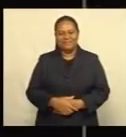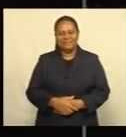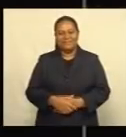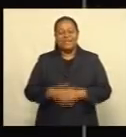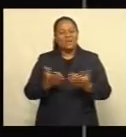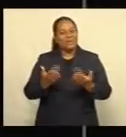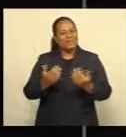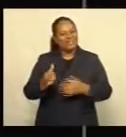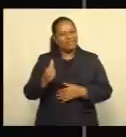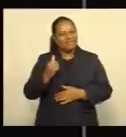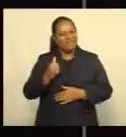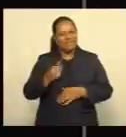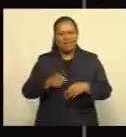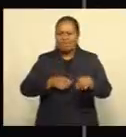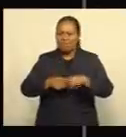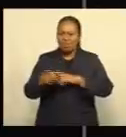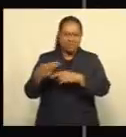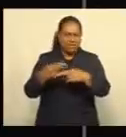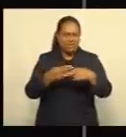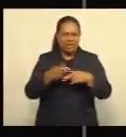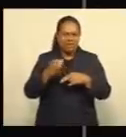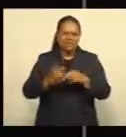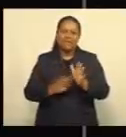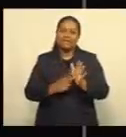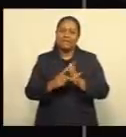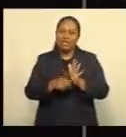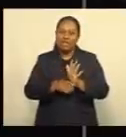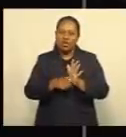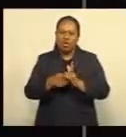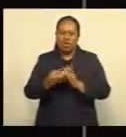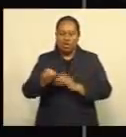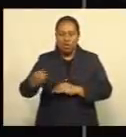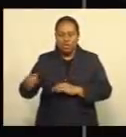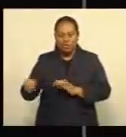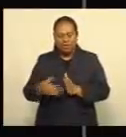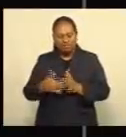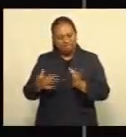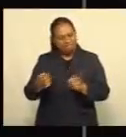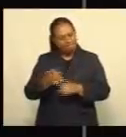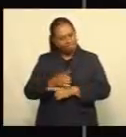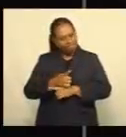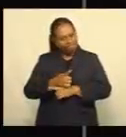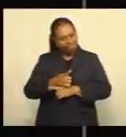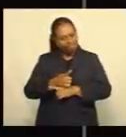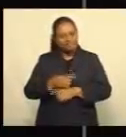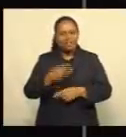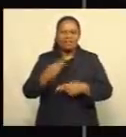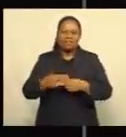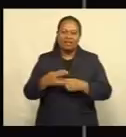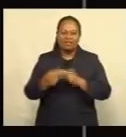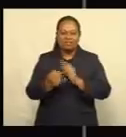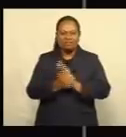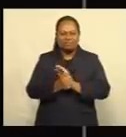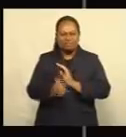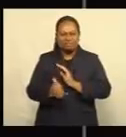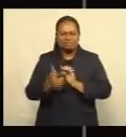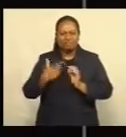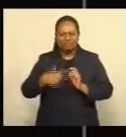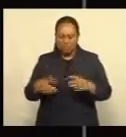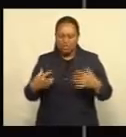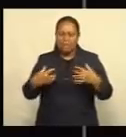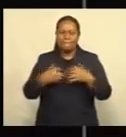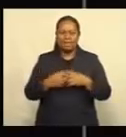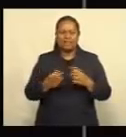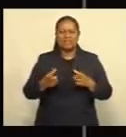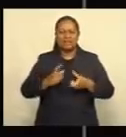Welcome back. Many farmers in Vero village on Overlau have changed their farming techniques to cushion the impact of climate change and the